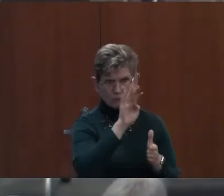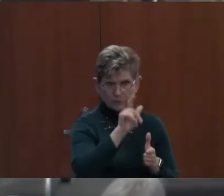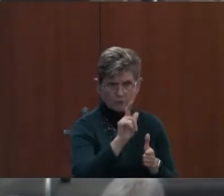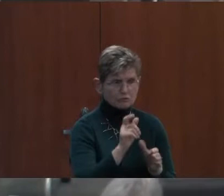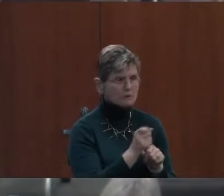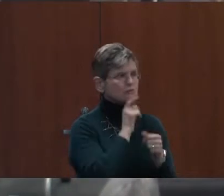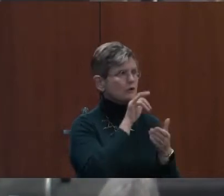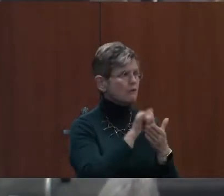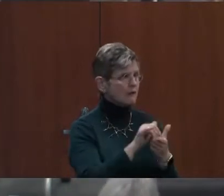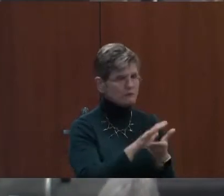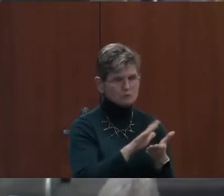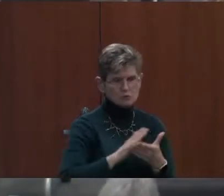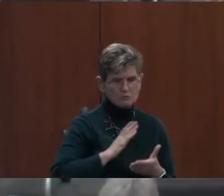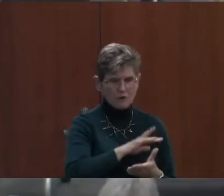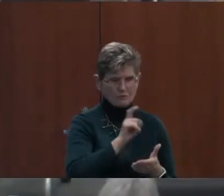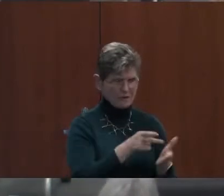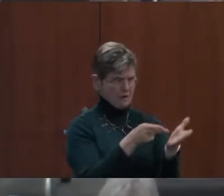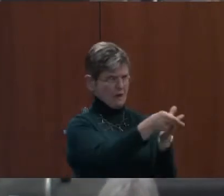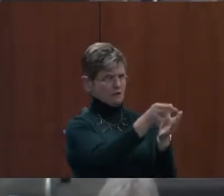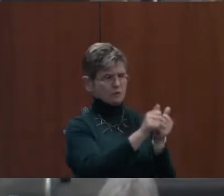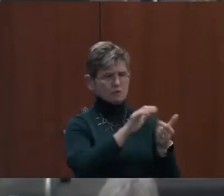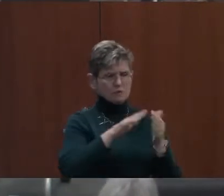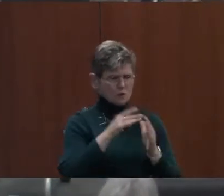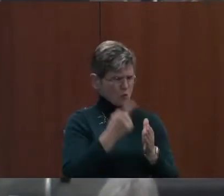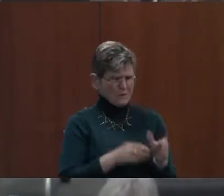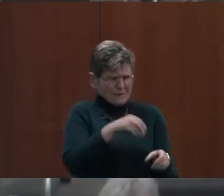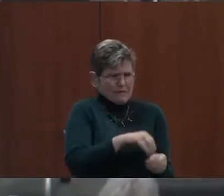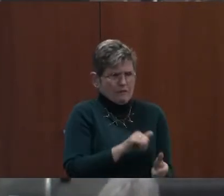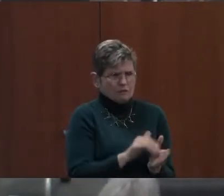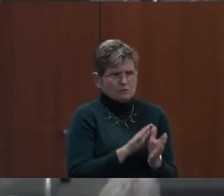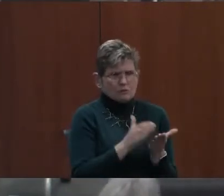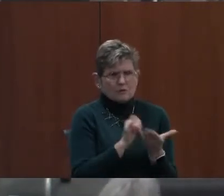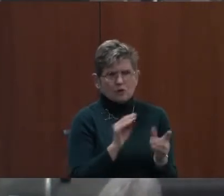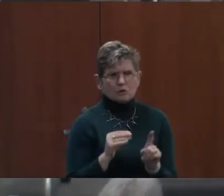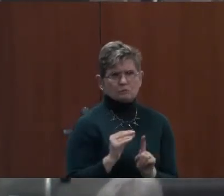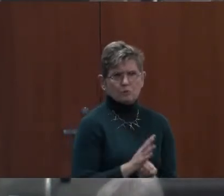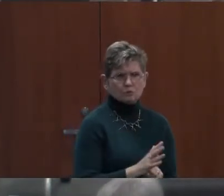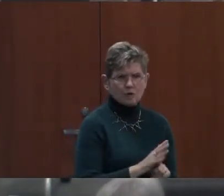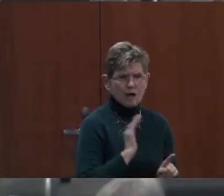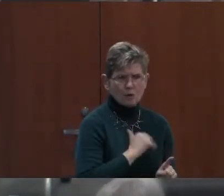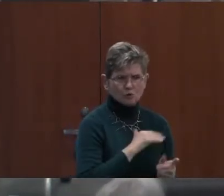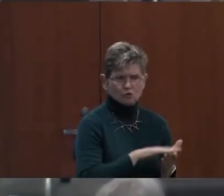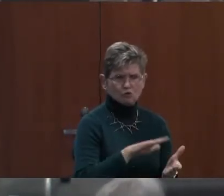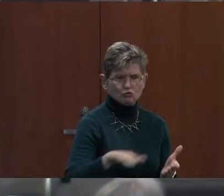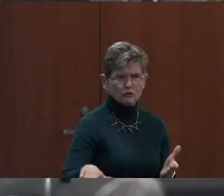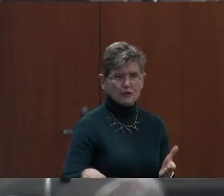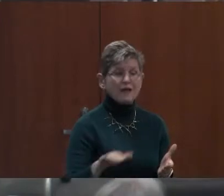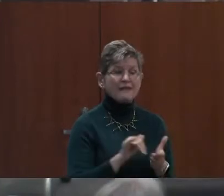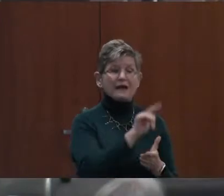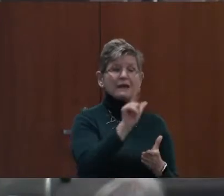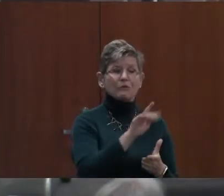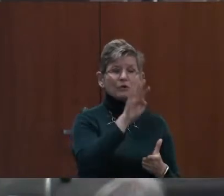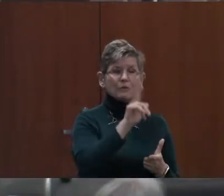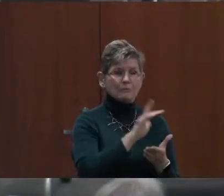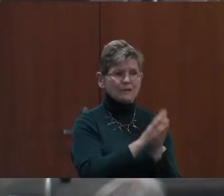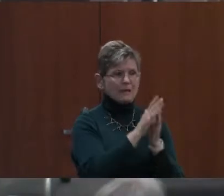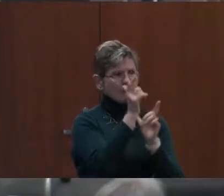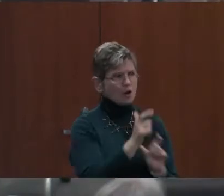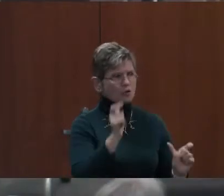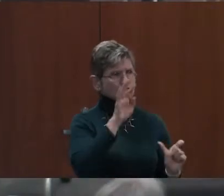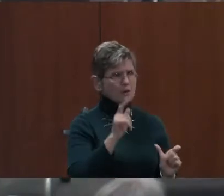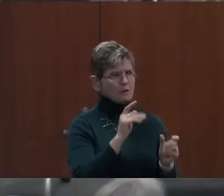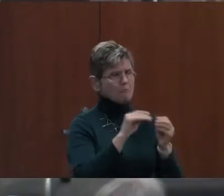boards have to be honest with the community about what is in the books they are exposing children to. What started as that library bill has now become a much larger bill with far